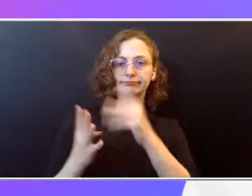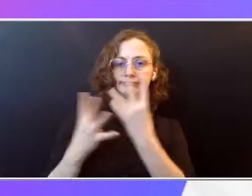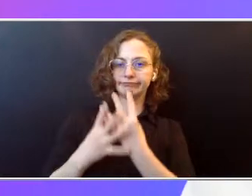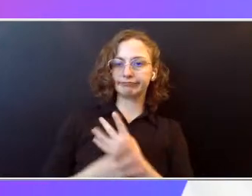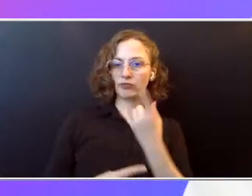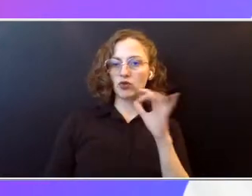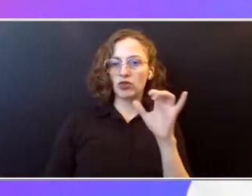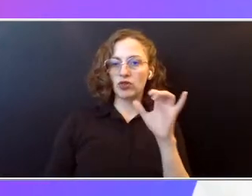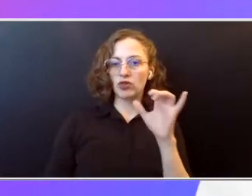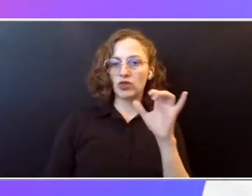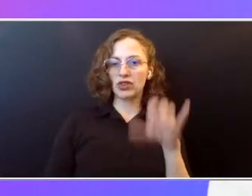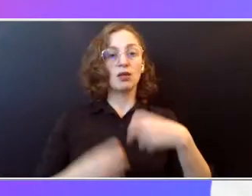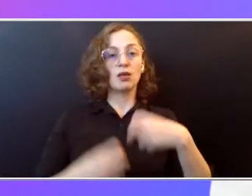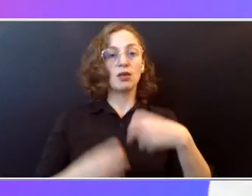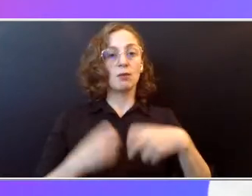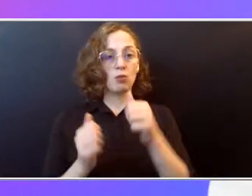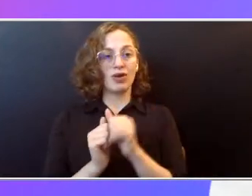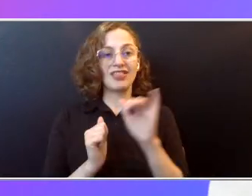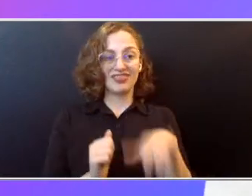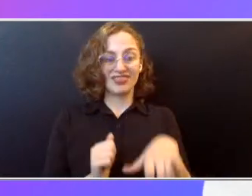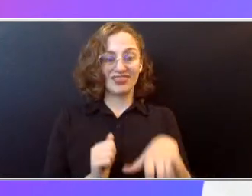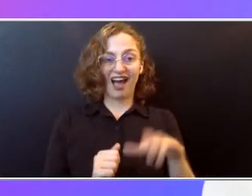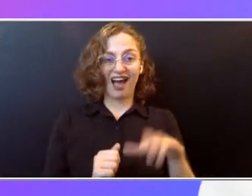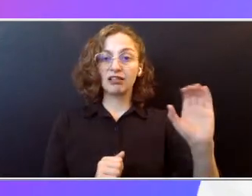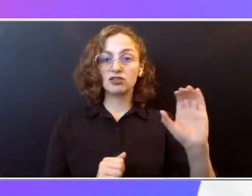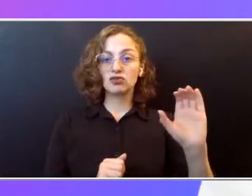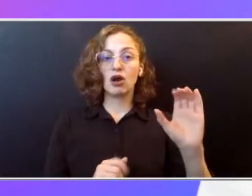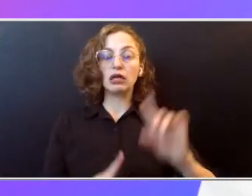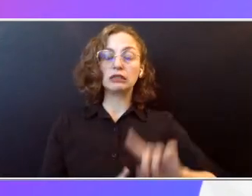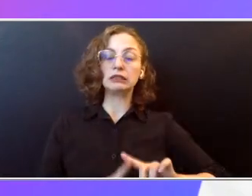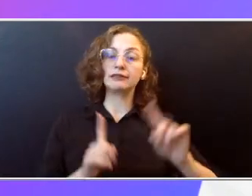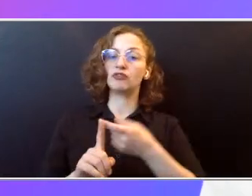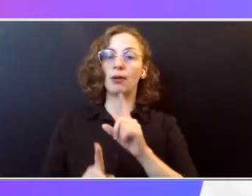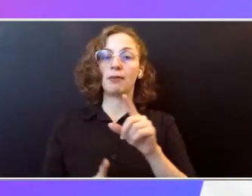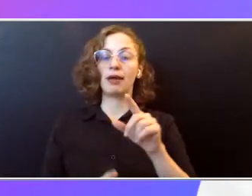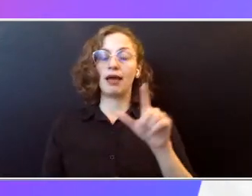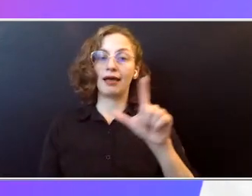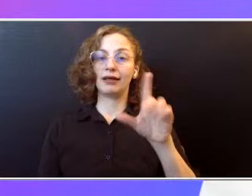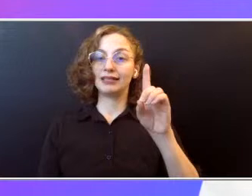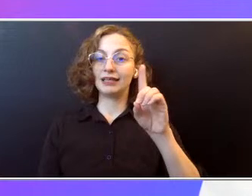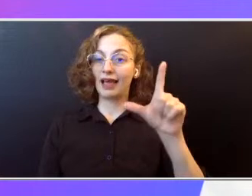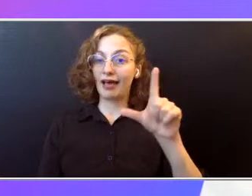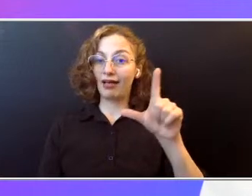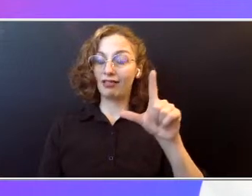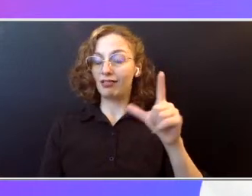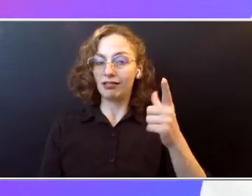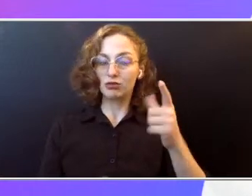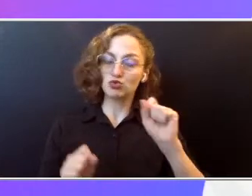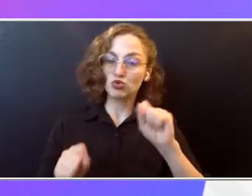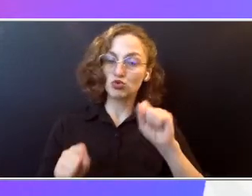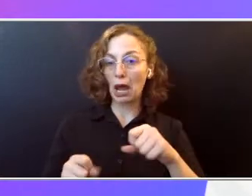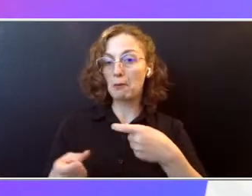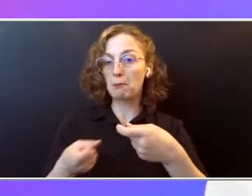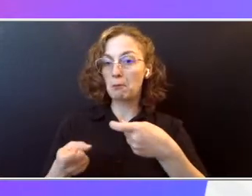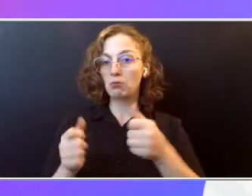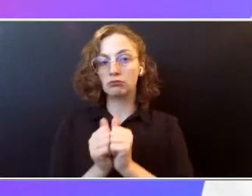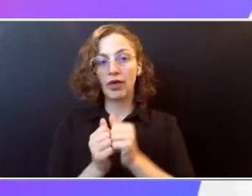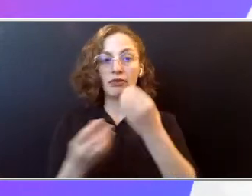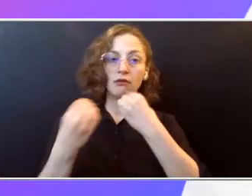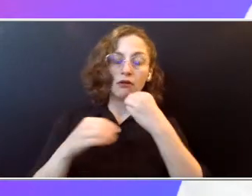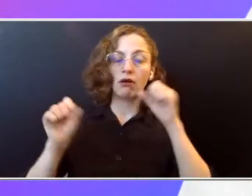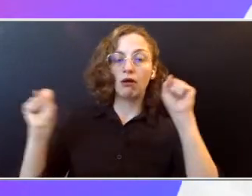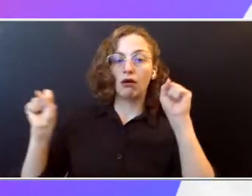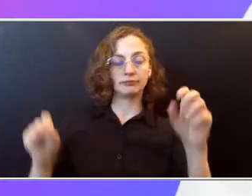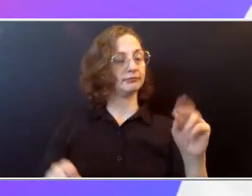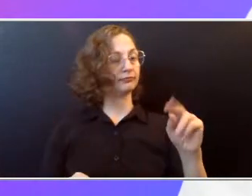LDL where diet and exercise can have a modest effect on it, there's no effect on diet and exercise and weight loss with this cholesterol. Once you're born with it, it lasts